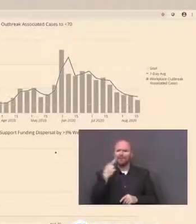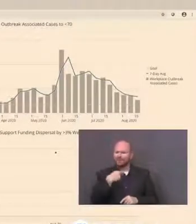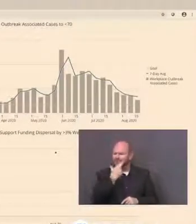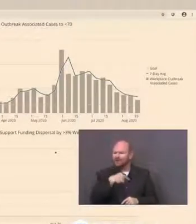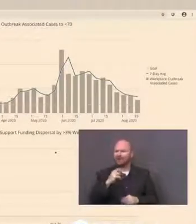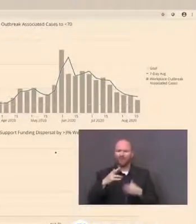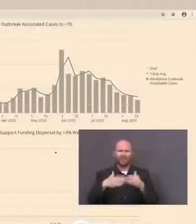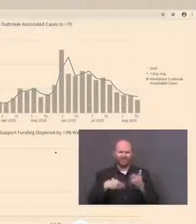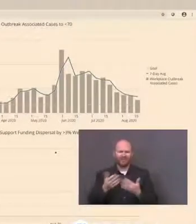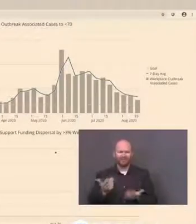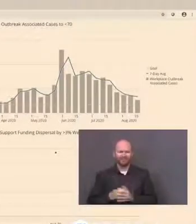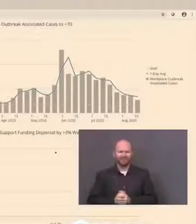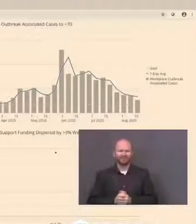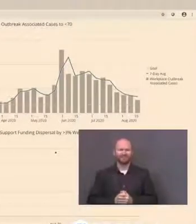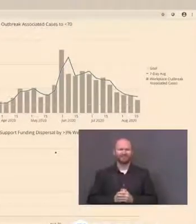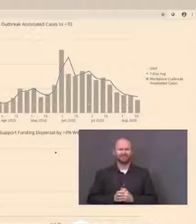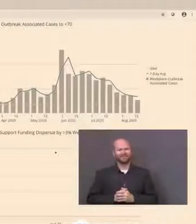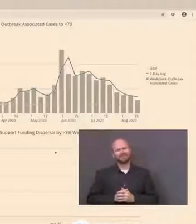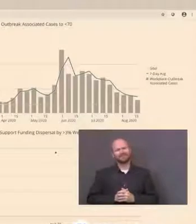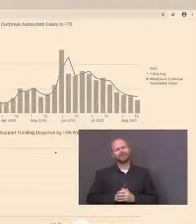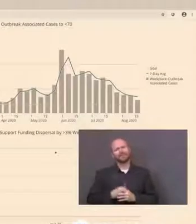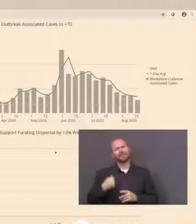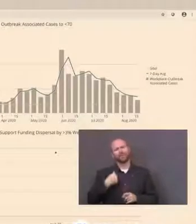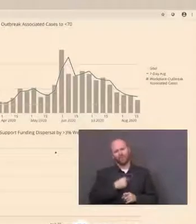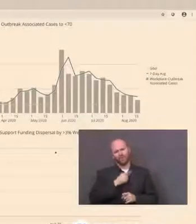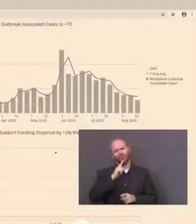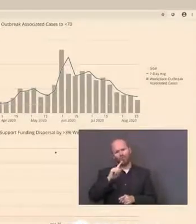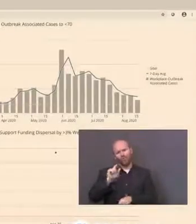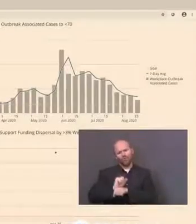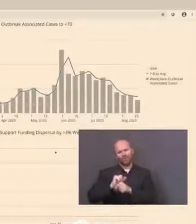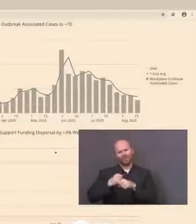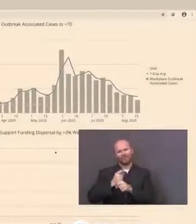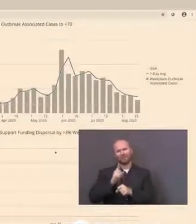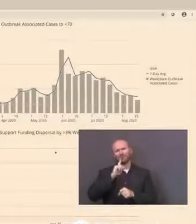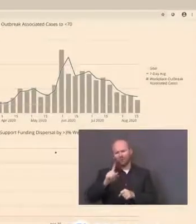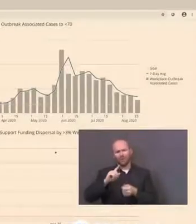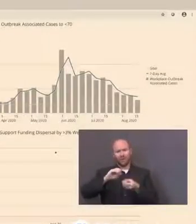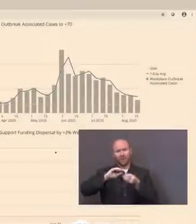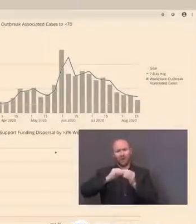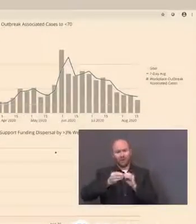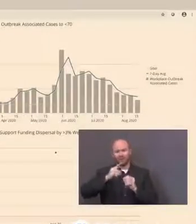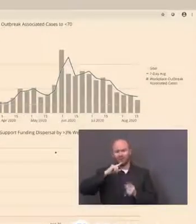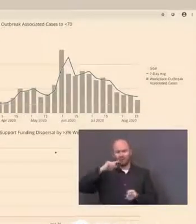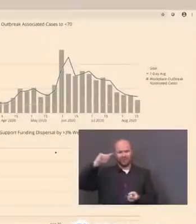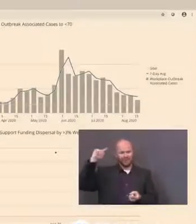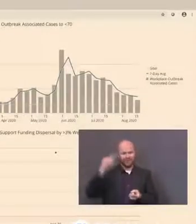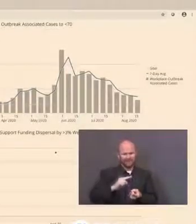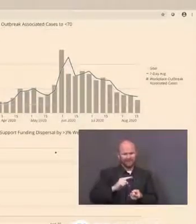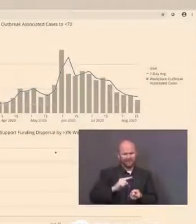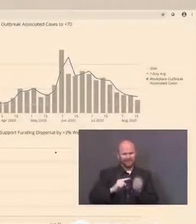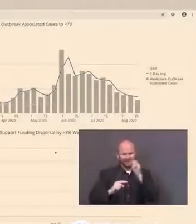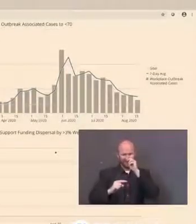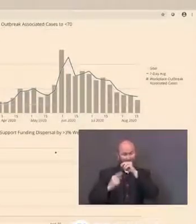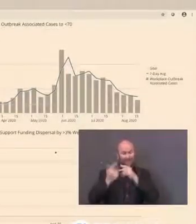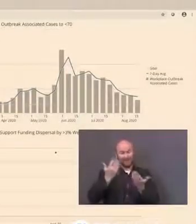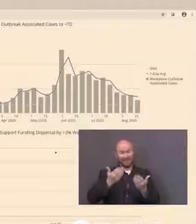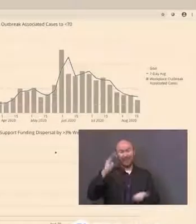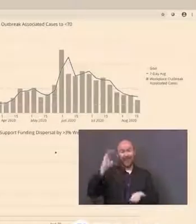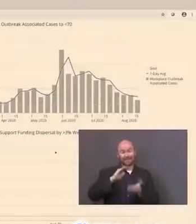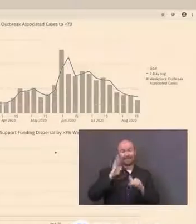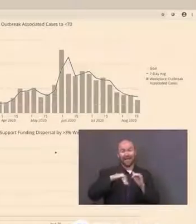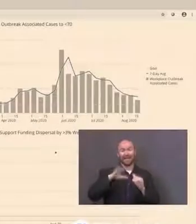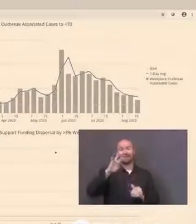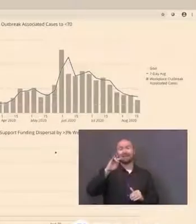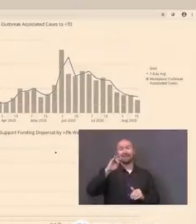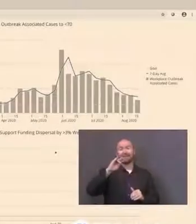risk of contracting the coronavirus there. We're working to reduce the number of cases associated with the work site to less than 70 per week. We'll